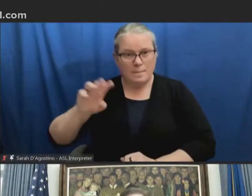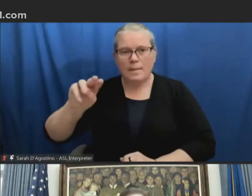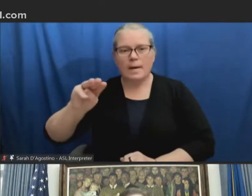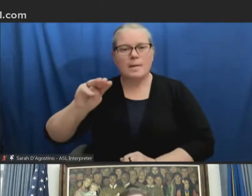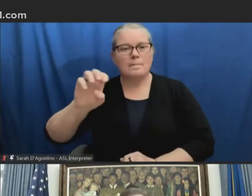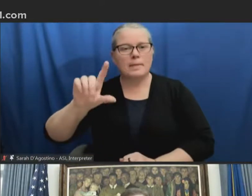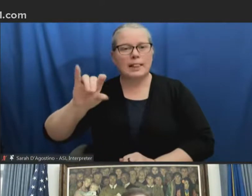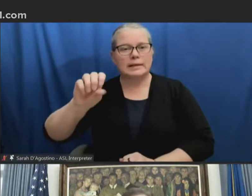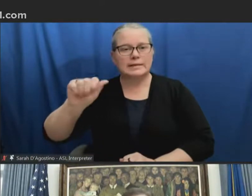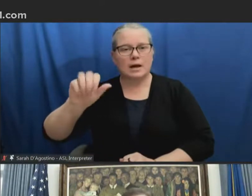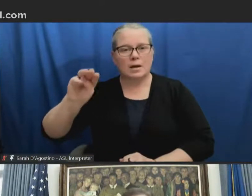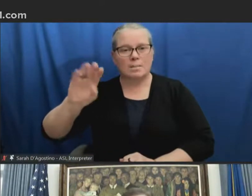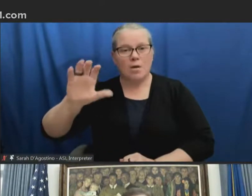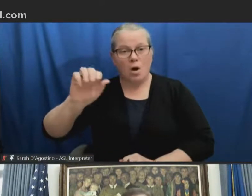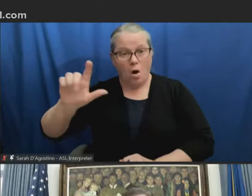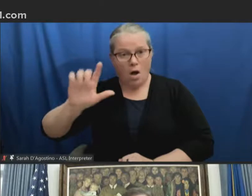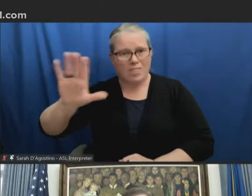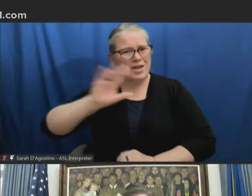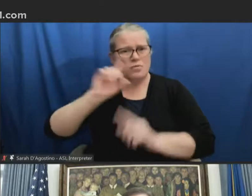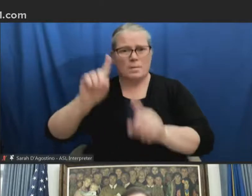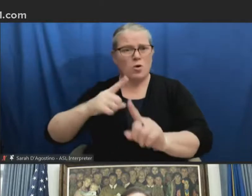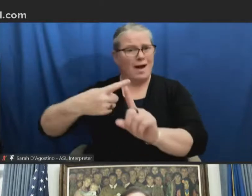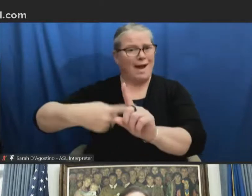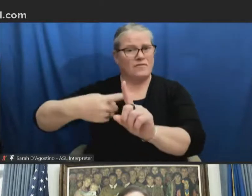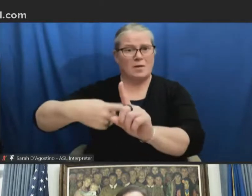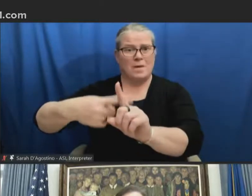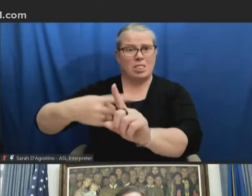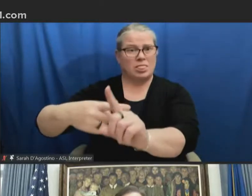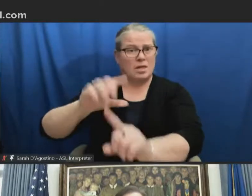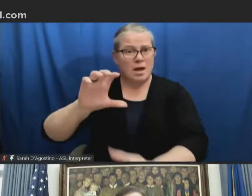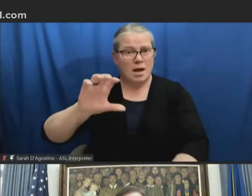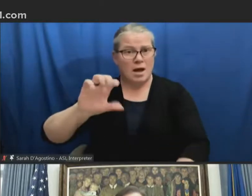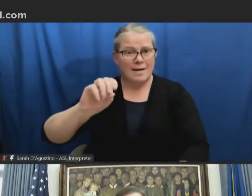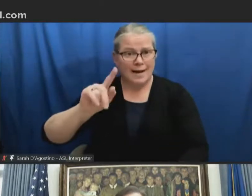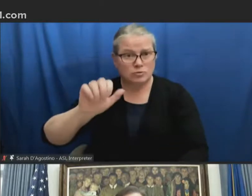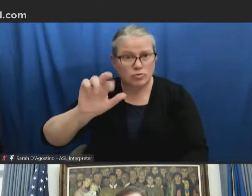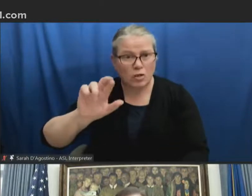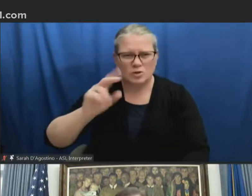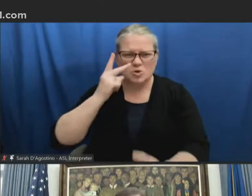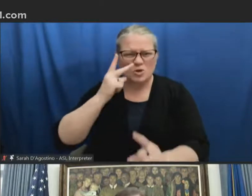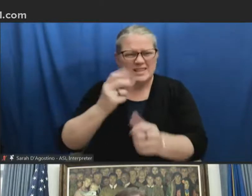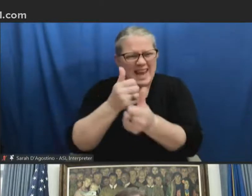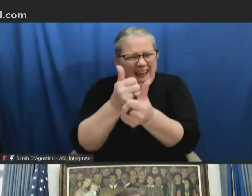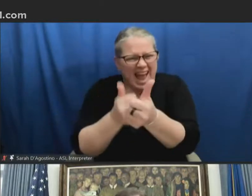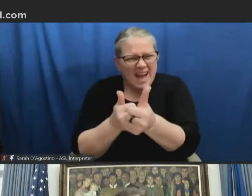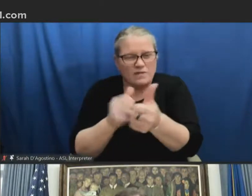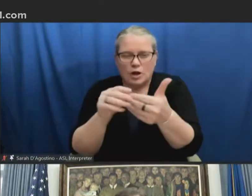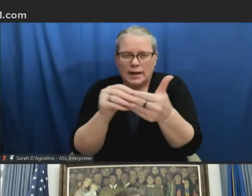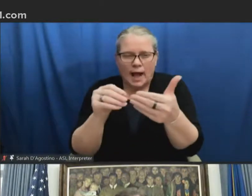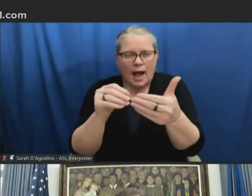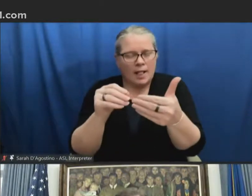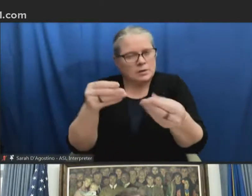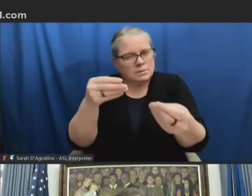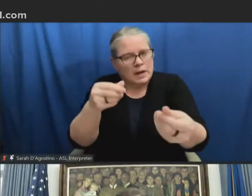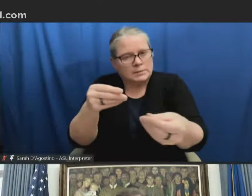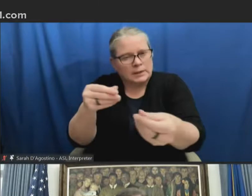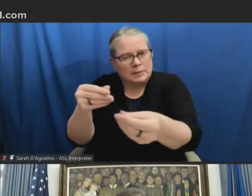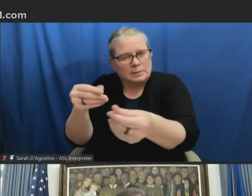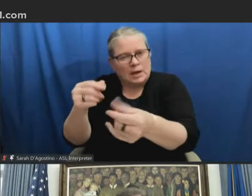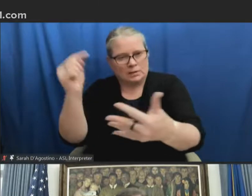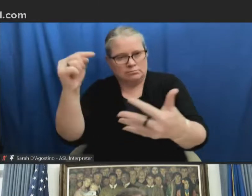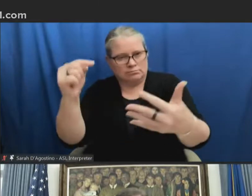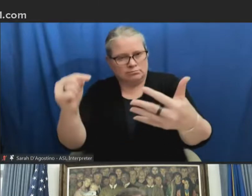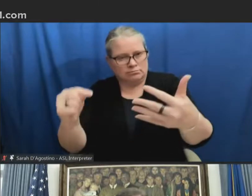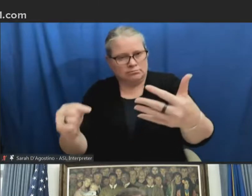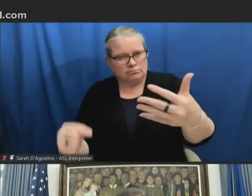to the comptroller. Every month, when you go to that report, you see every expenditure of federal dollars that has been done by this administration. If